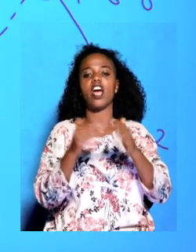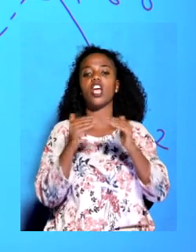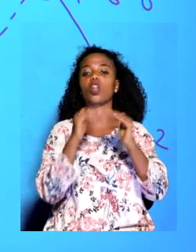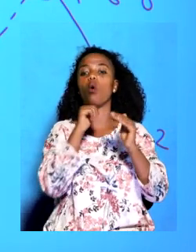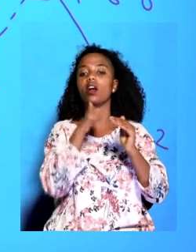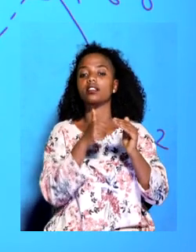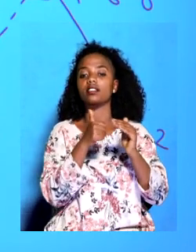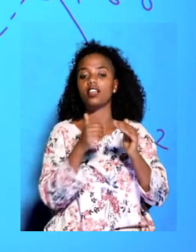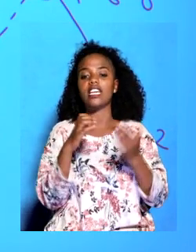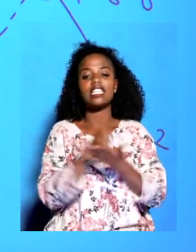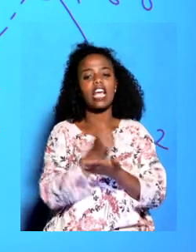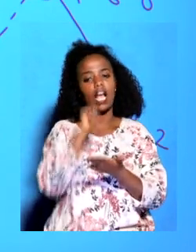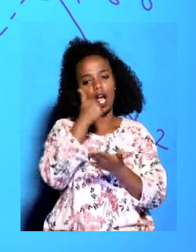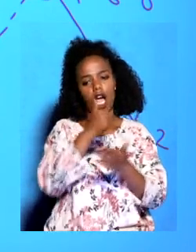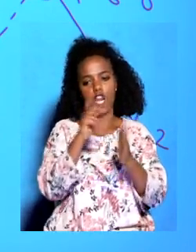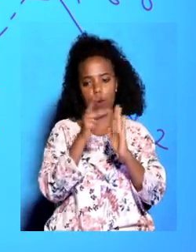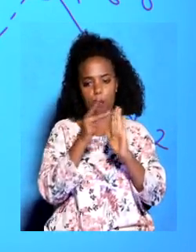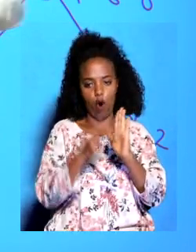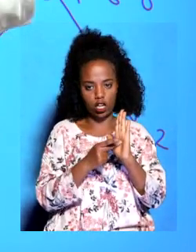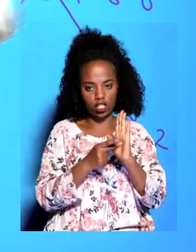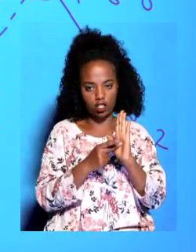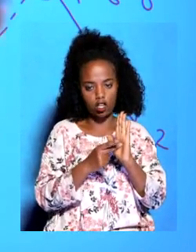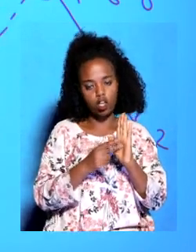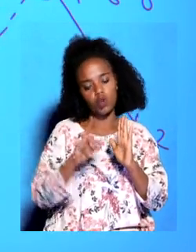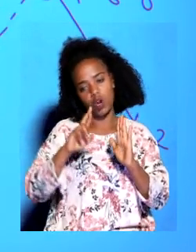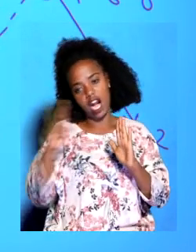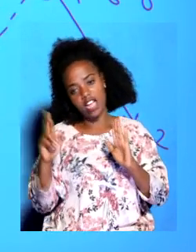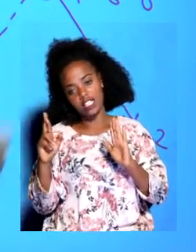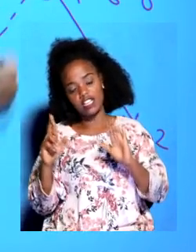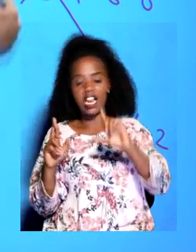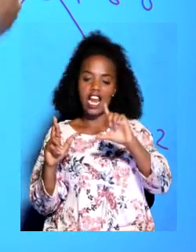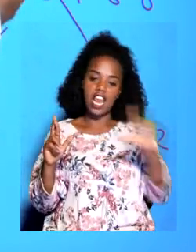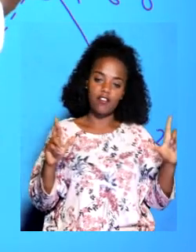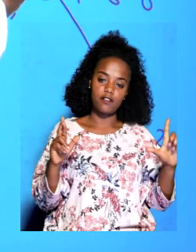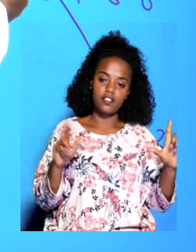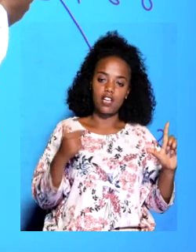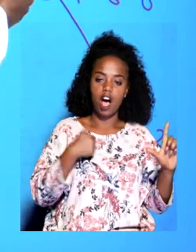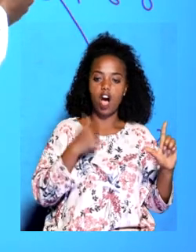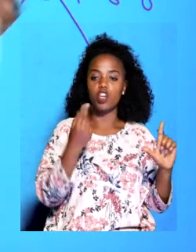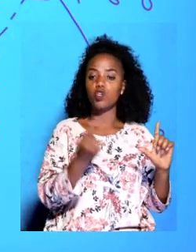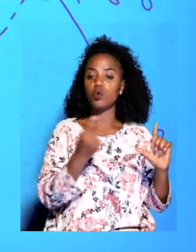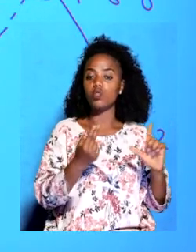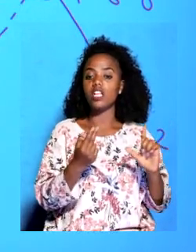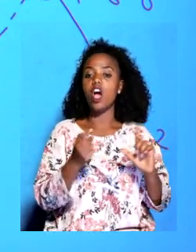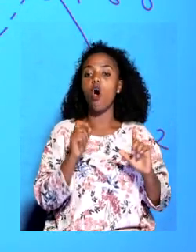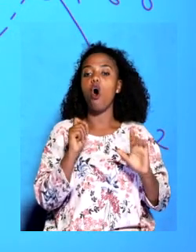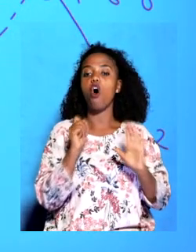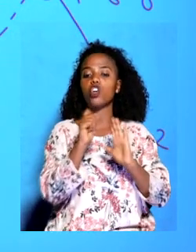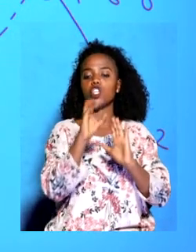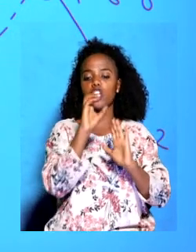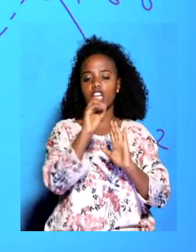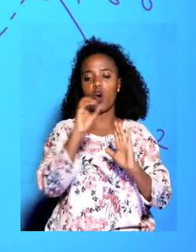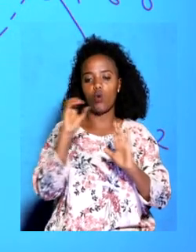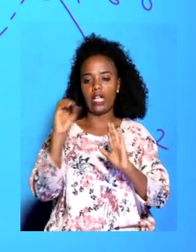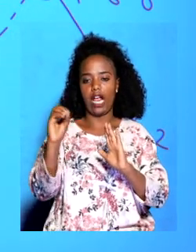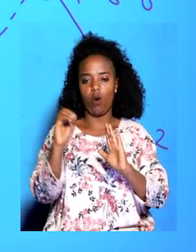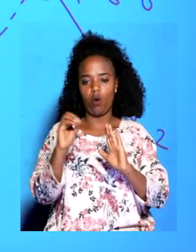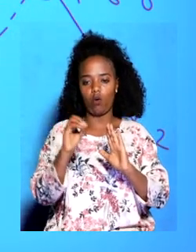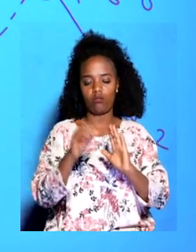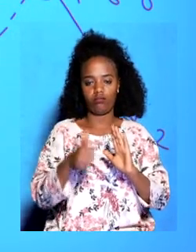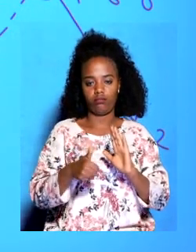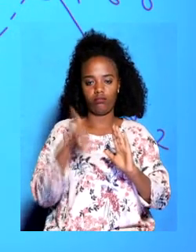So take any point to the right or to the left. Most of the time I use this one, the origin. So if you